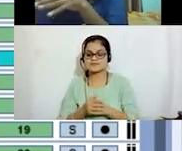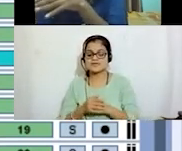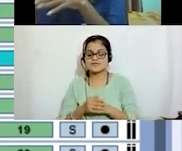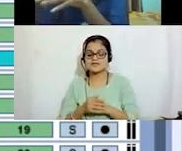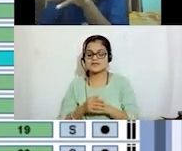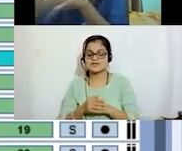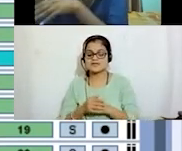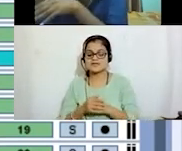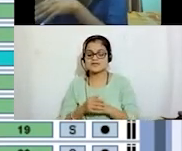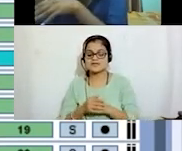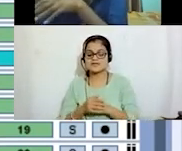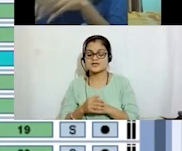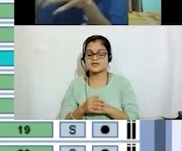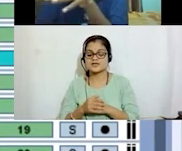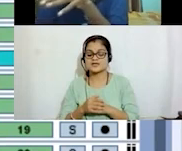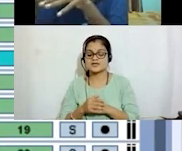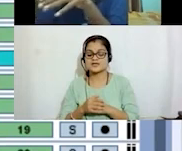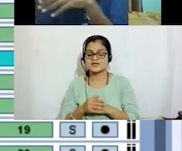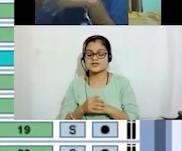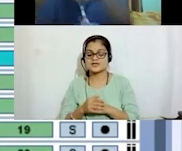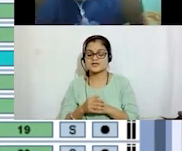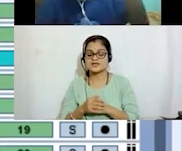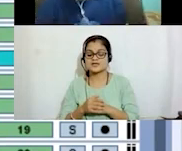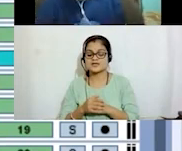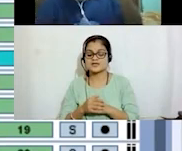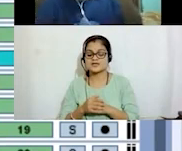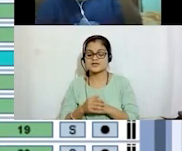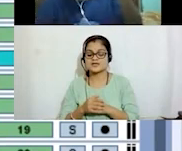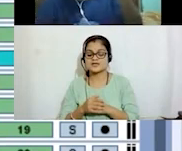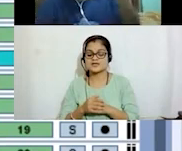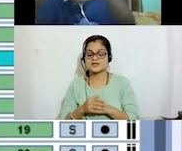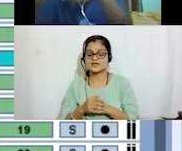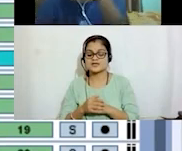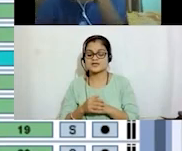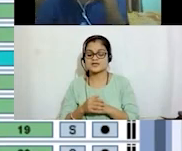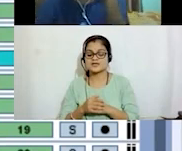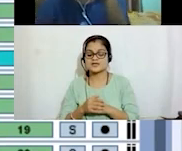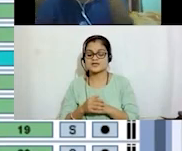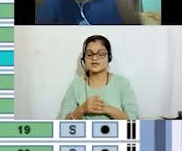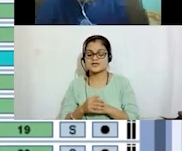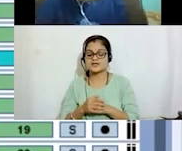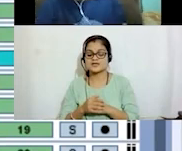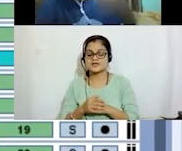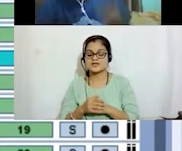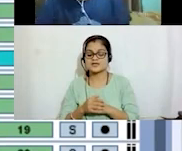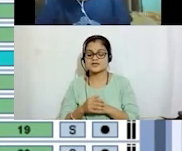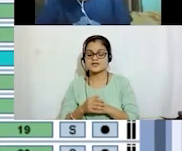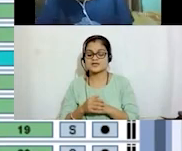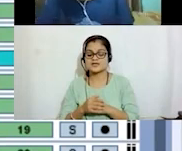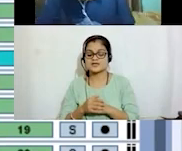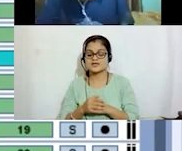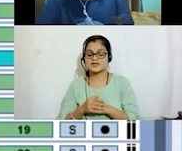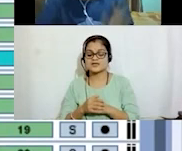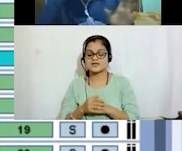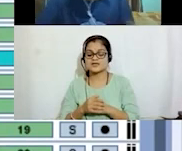much associated with puja. And also this ulululu, this the sound of that woman. That, it is